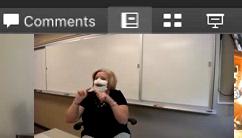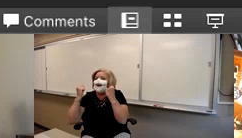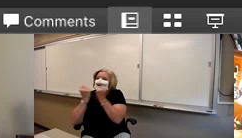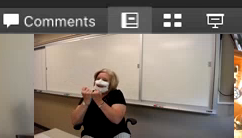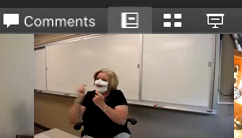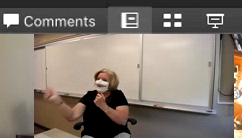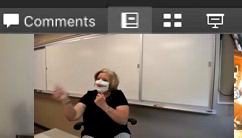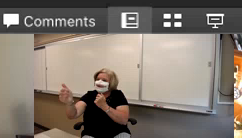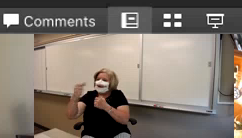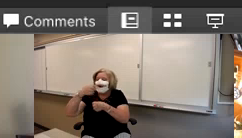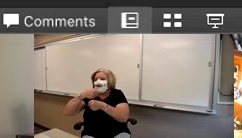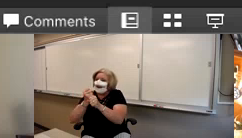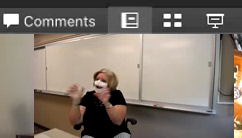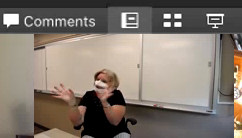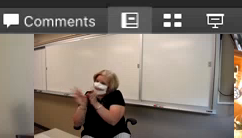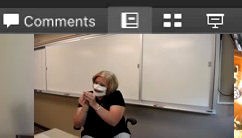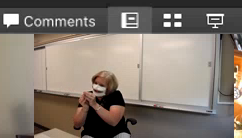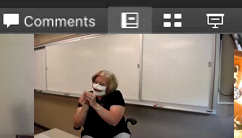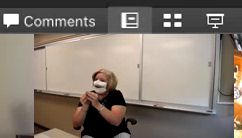and create a meeting and